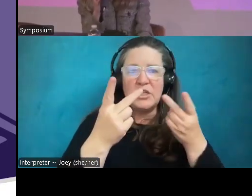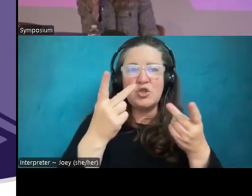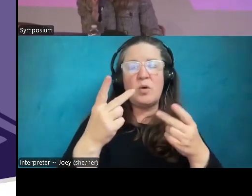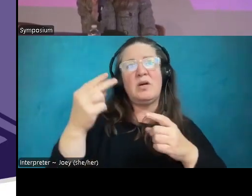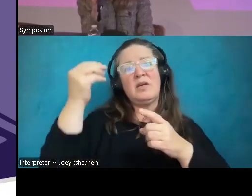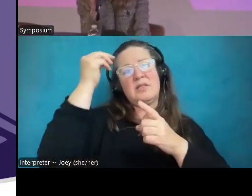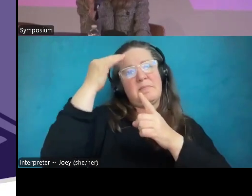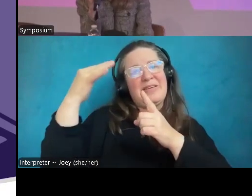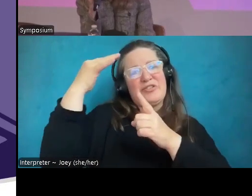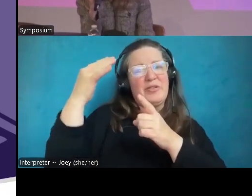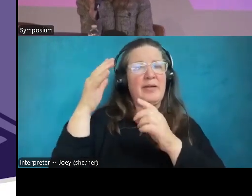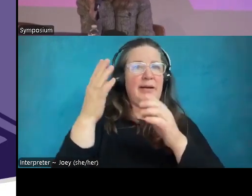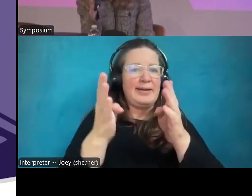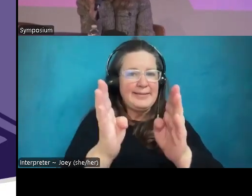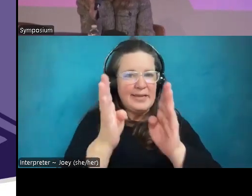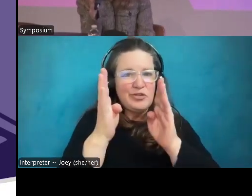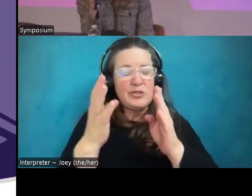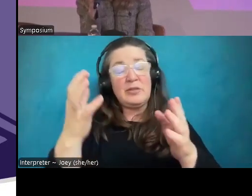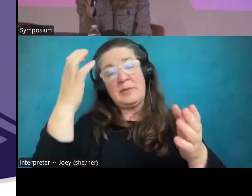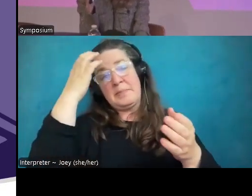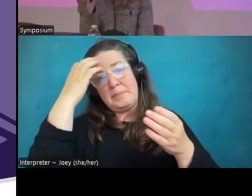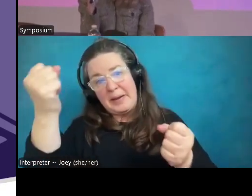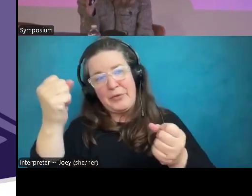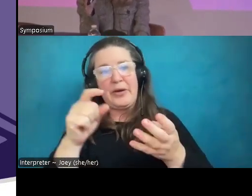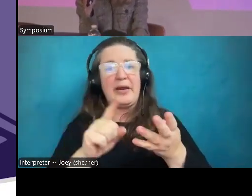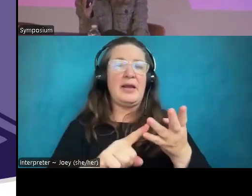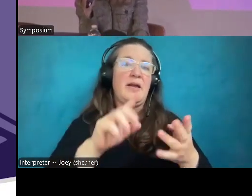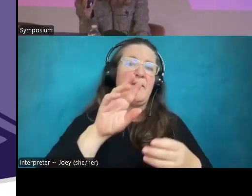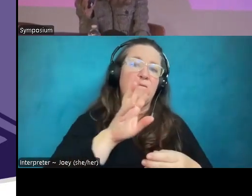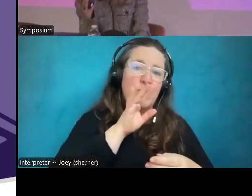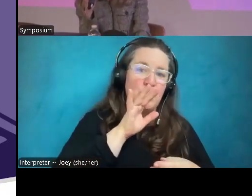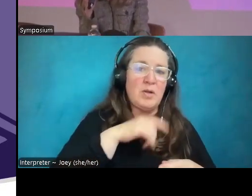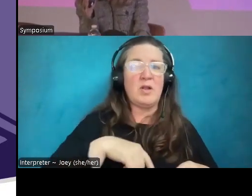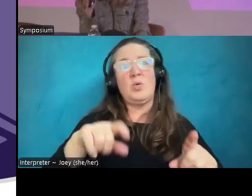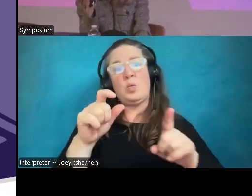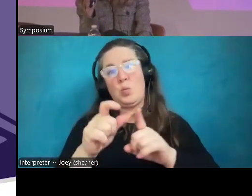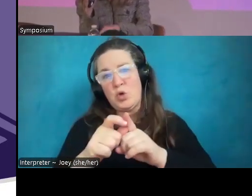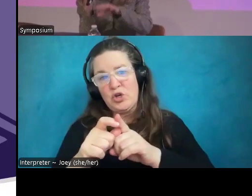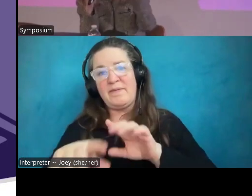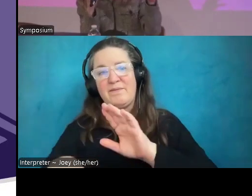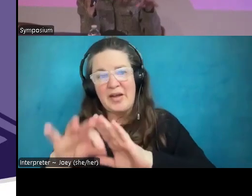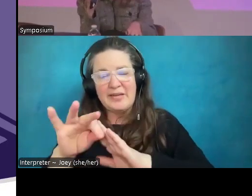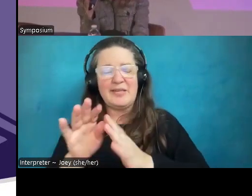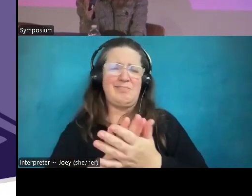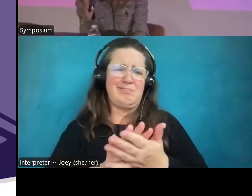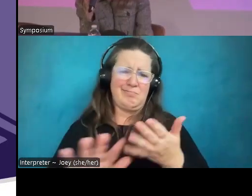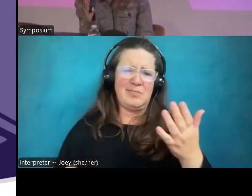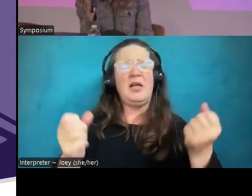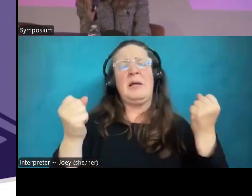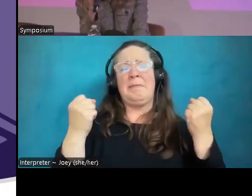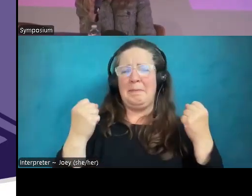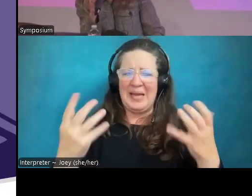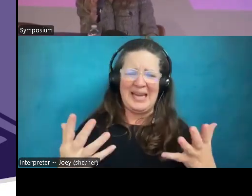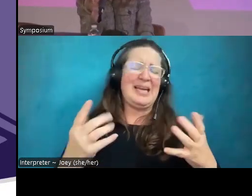of surprise to me. And also, I think, speaks to some of the challenge that people have, because there can be such a range of